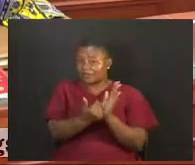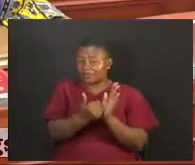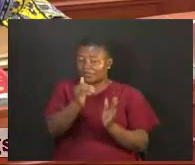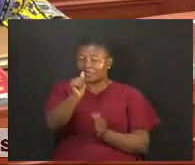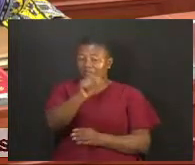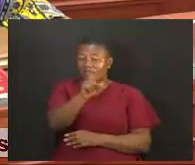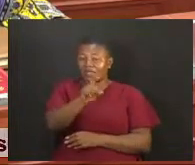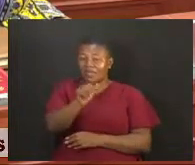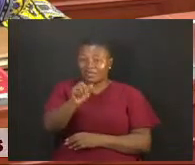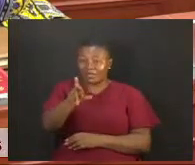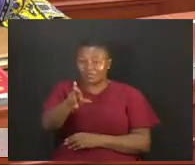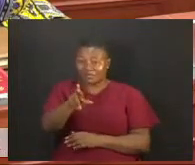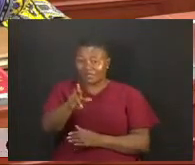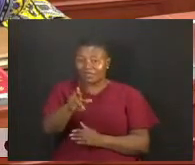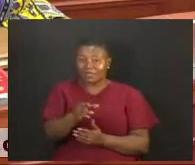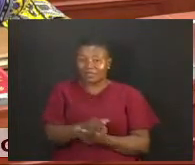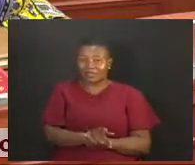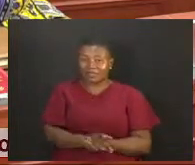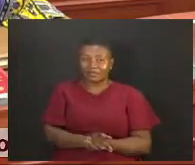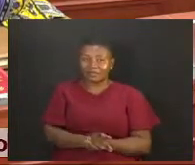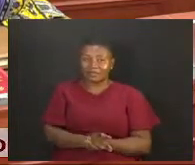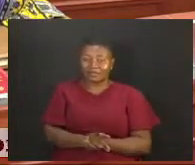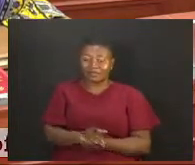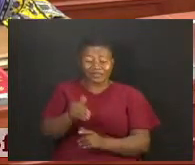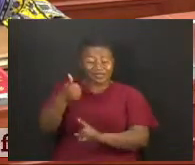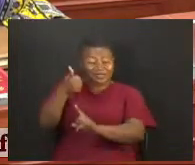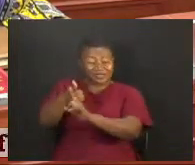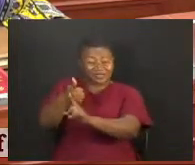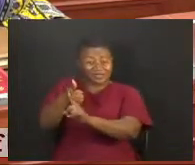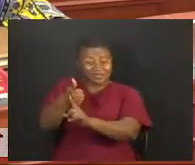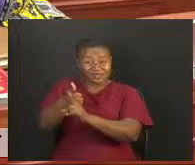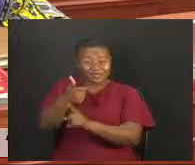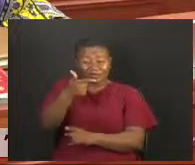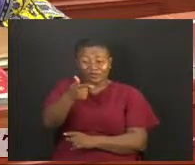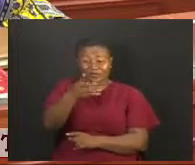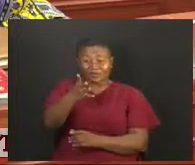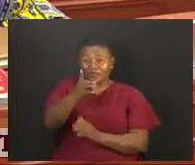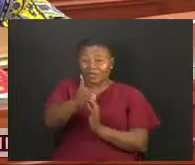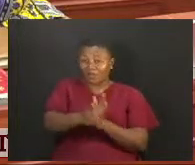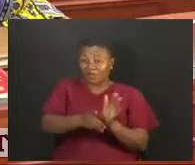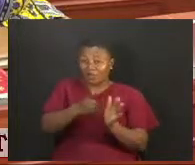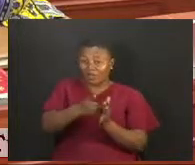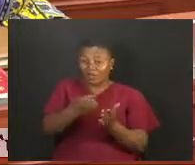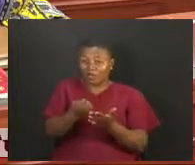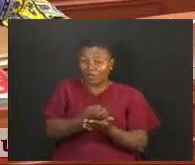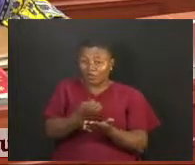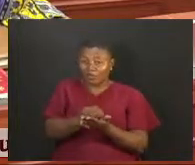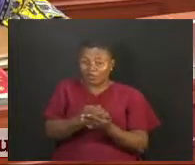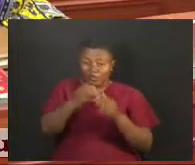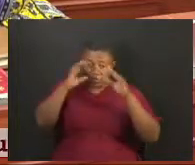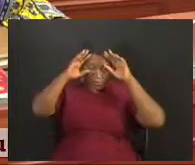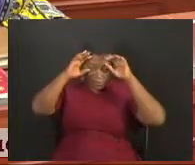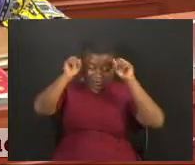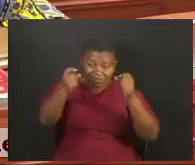talked about for 24-hour economy. The president came here, they said it was not